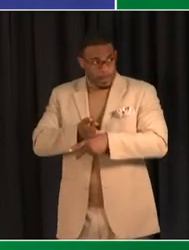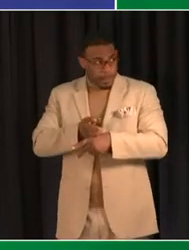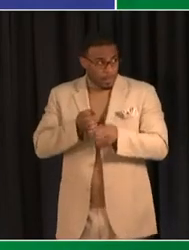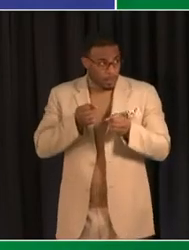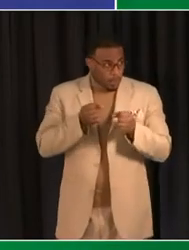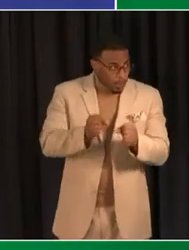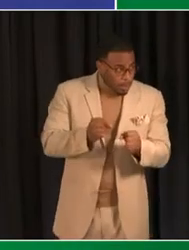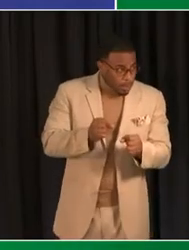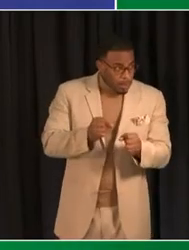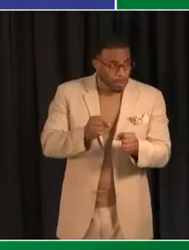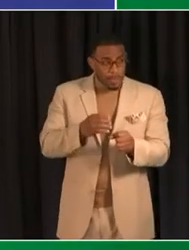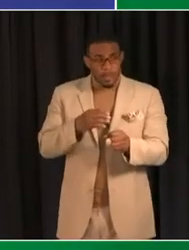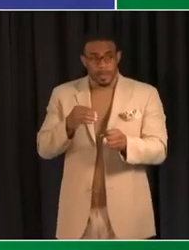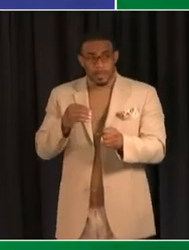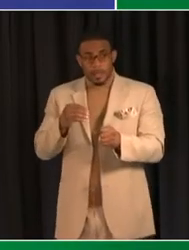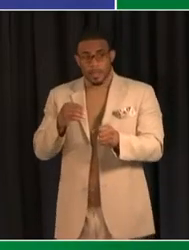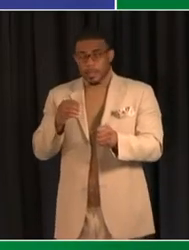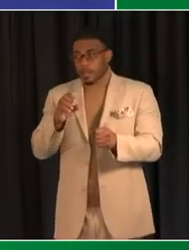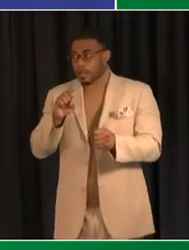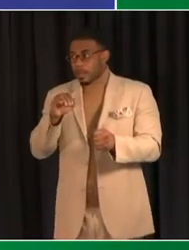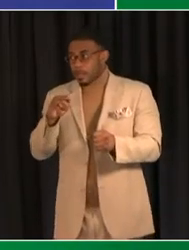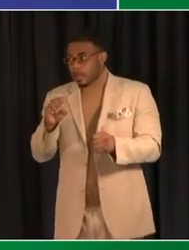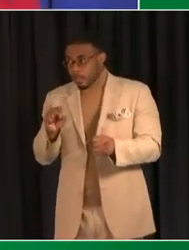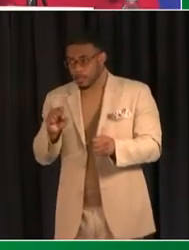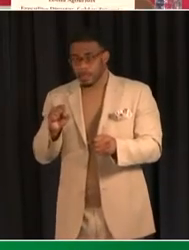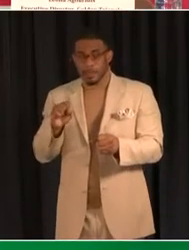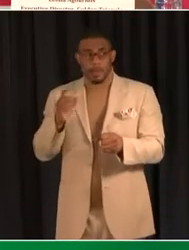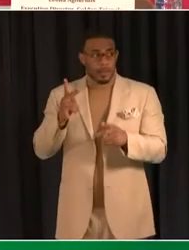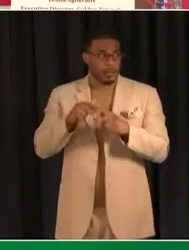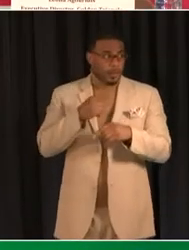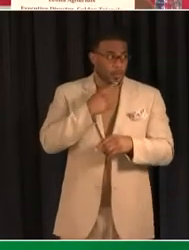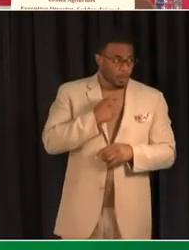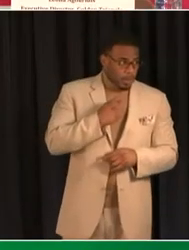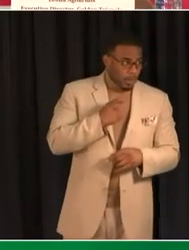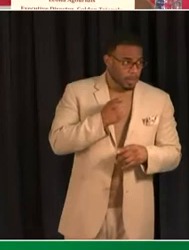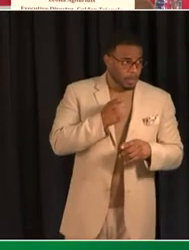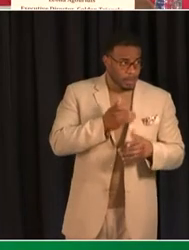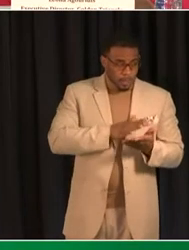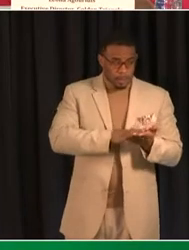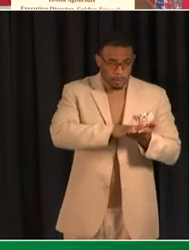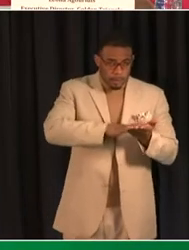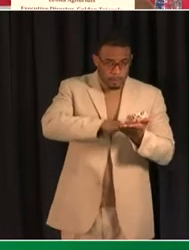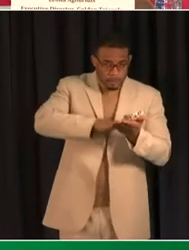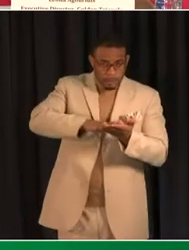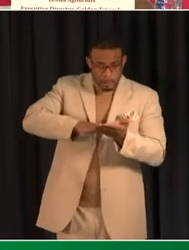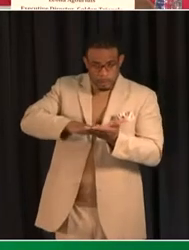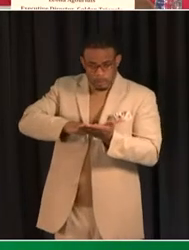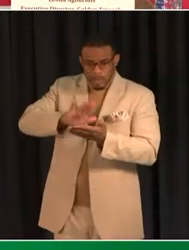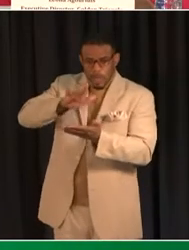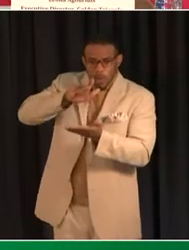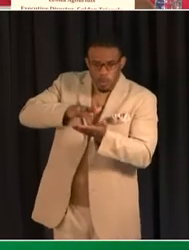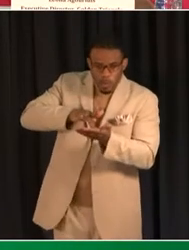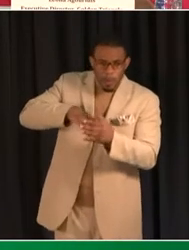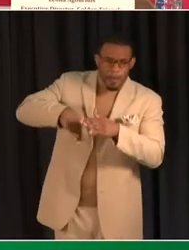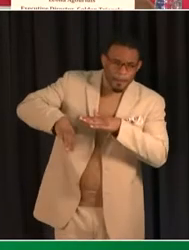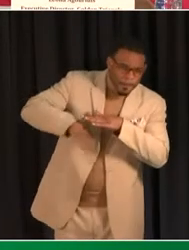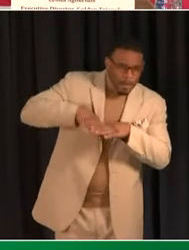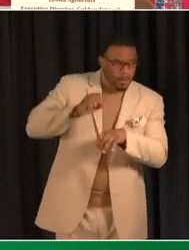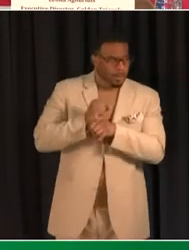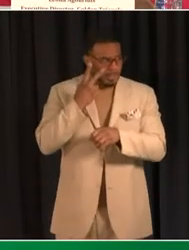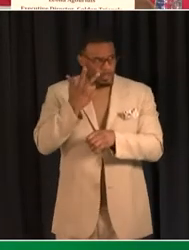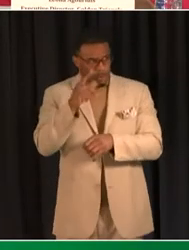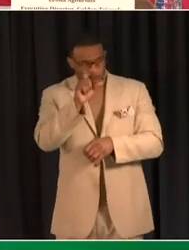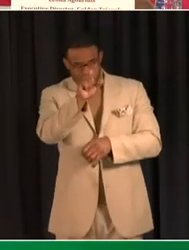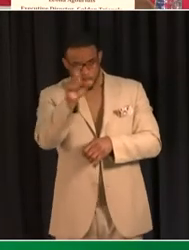care of the streets, and the SAMs, the people in red, have been doing their core work. And you see them